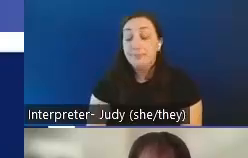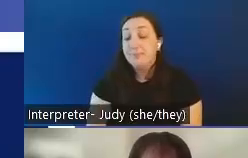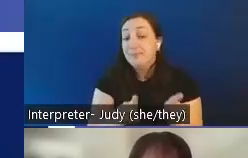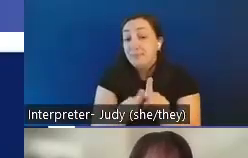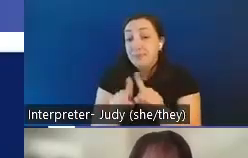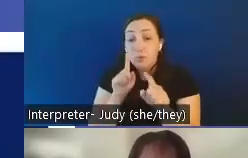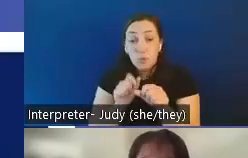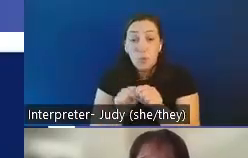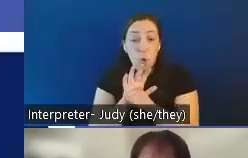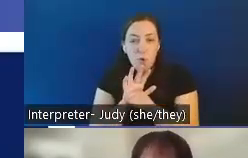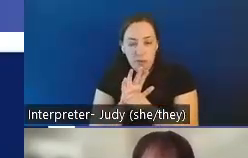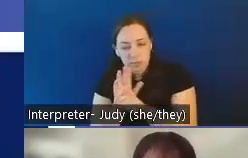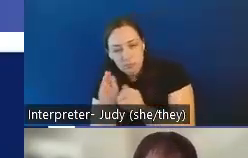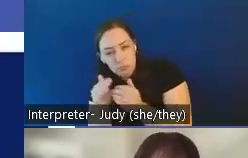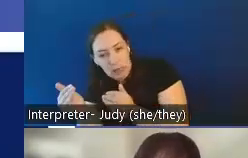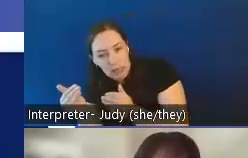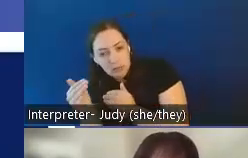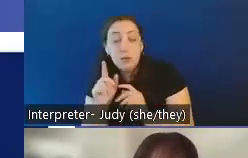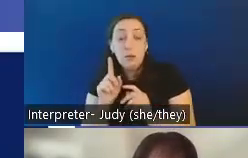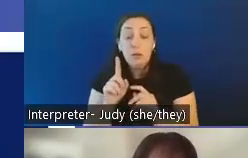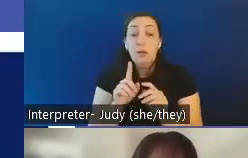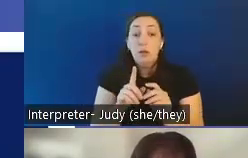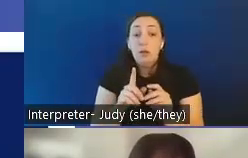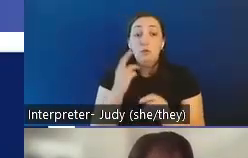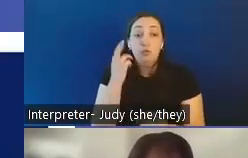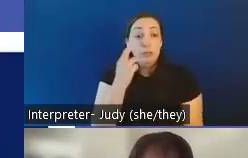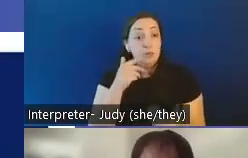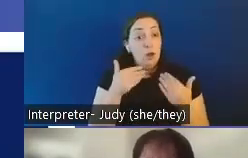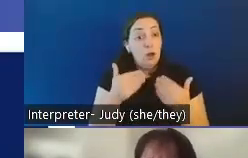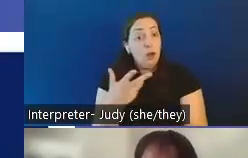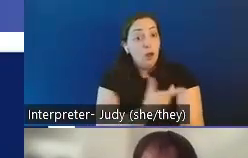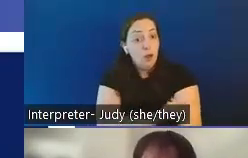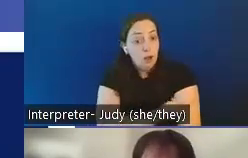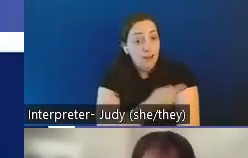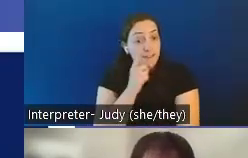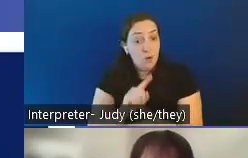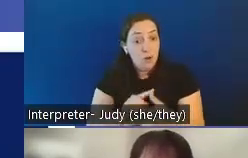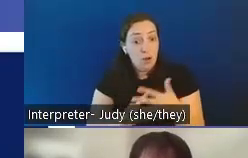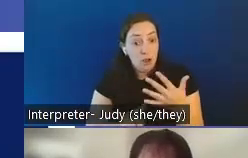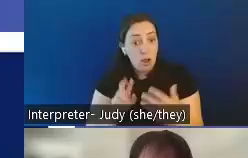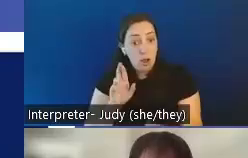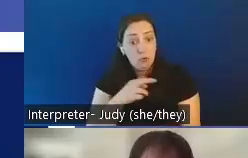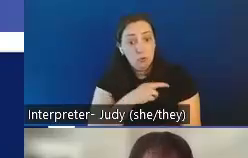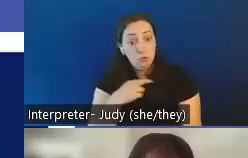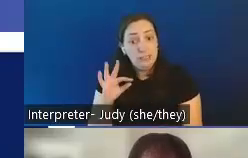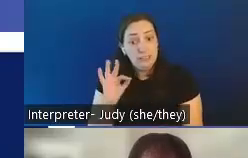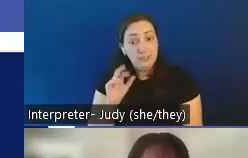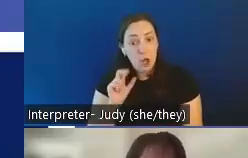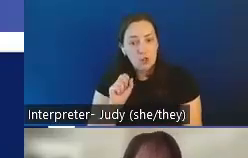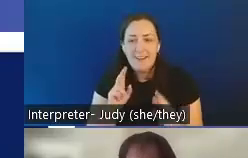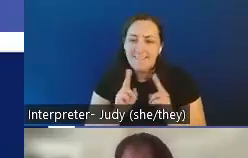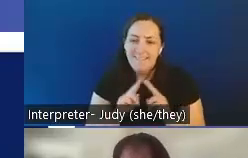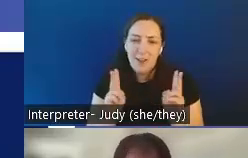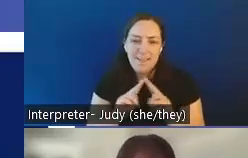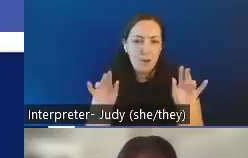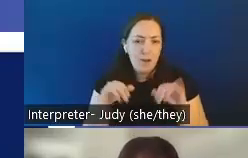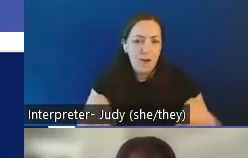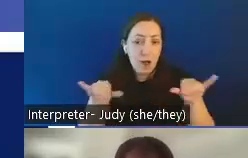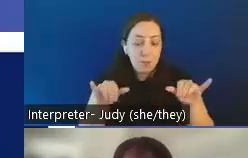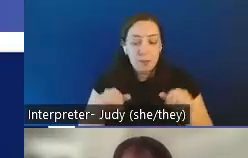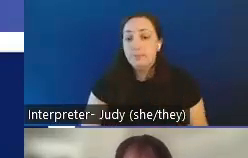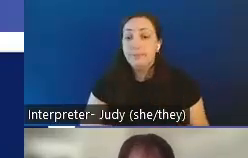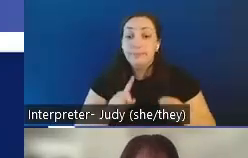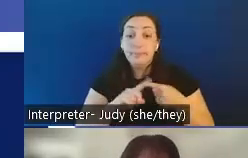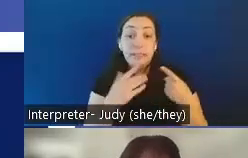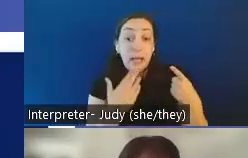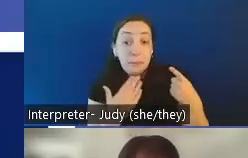which I'm about to talk about, the indications for RSV for these risk factors are also very, very common conditions. So anyone with